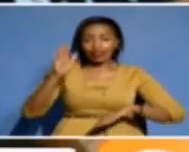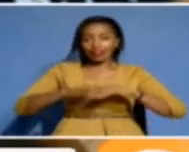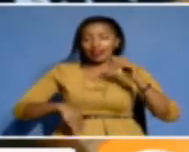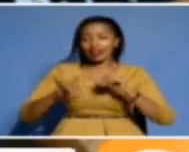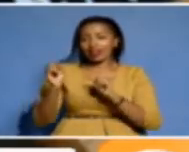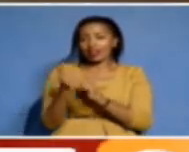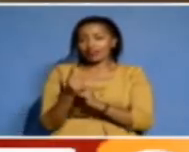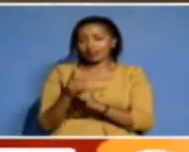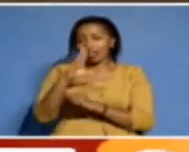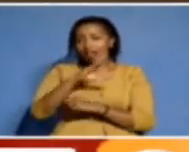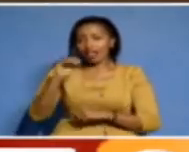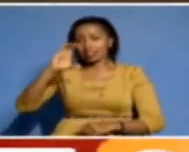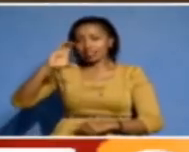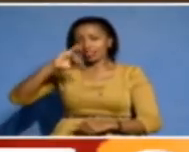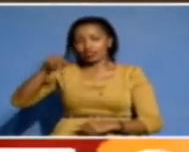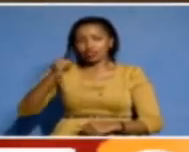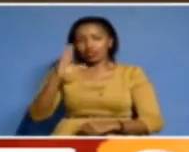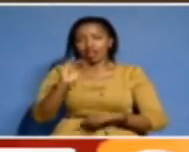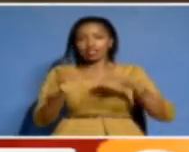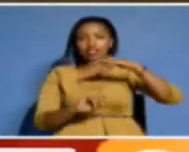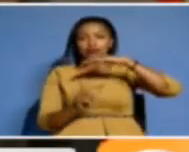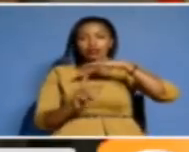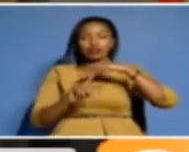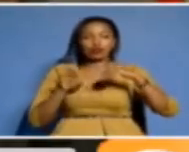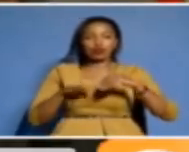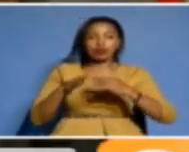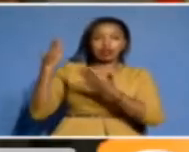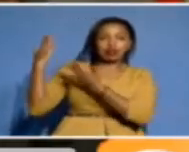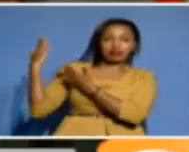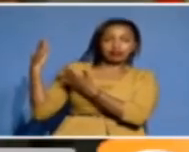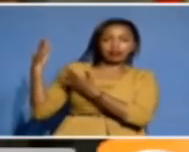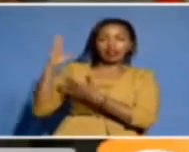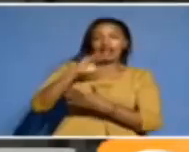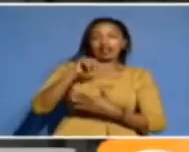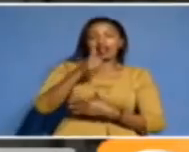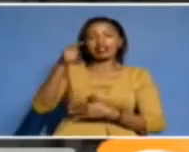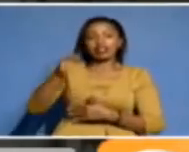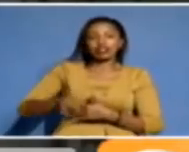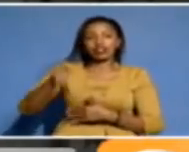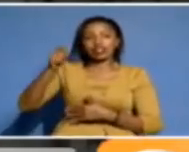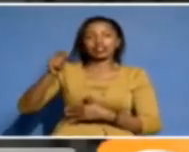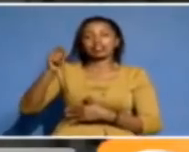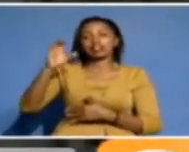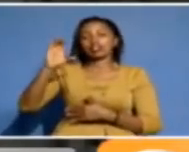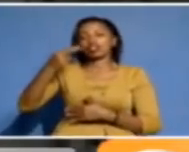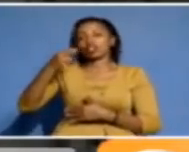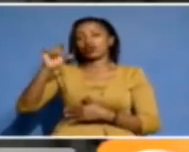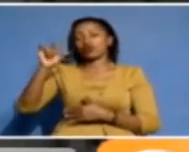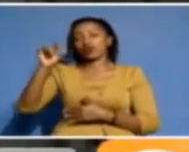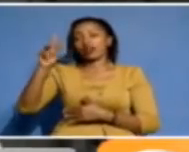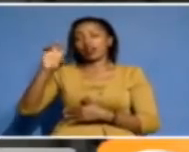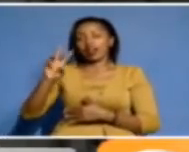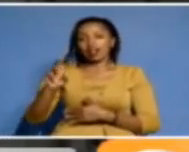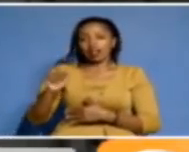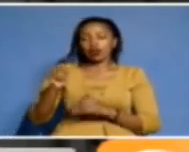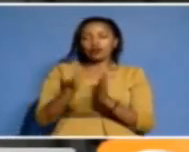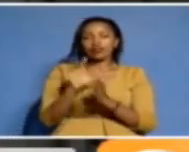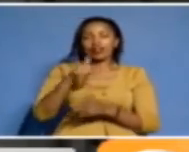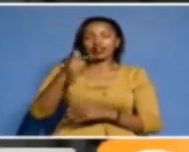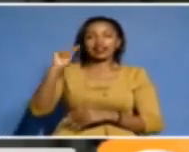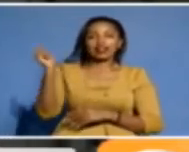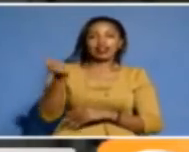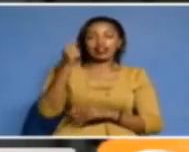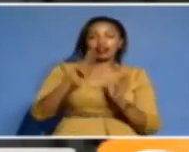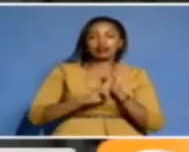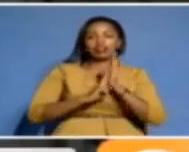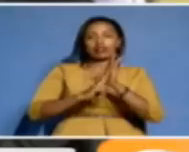David Maraga, Deputy Chief Justice Philomena Mwelu, Justice Agri Muchelule, Law Society of Kenya Representatives Tomo Jenda